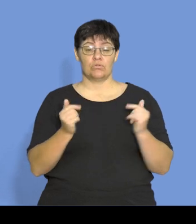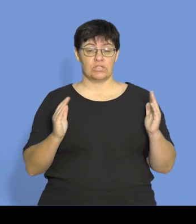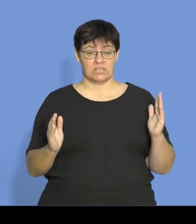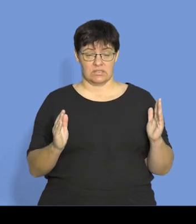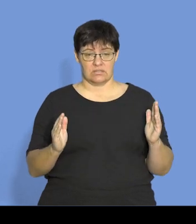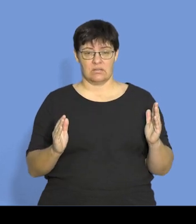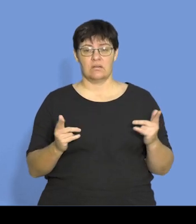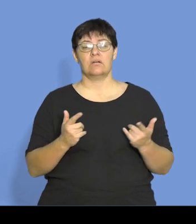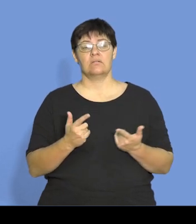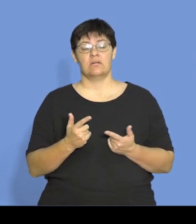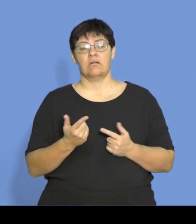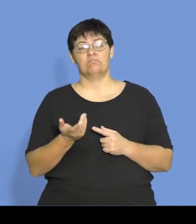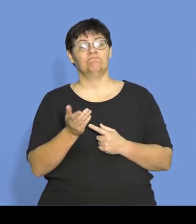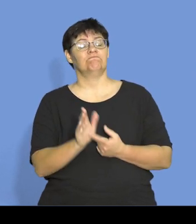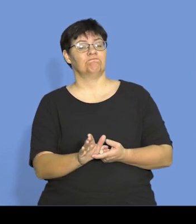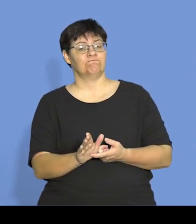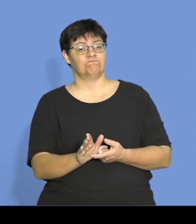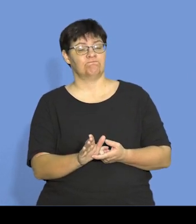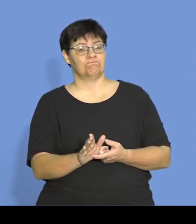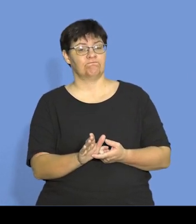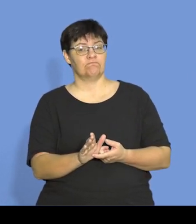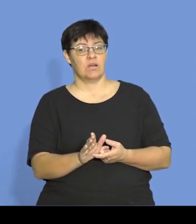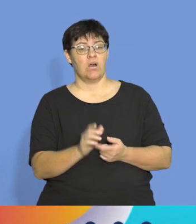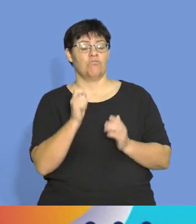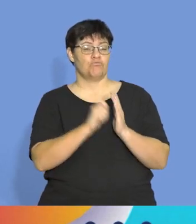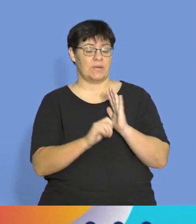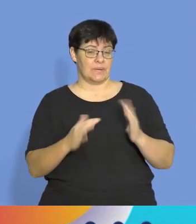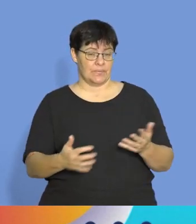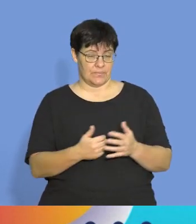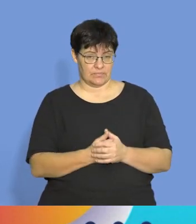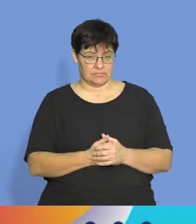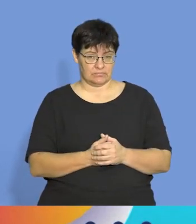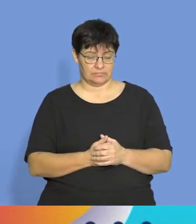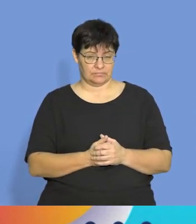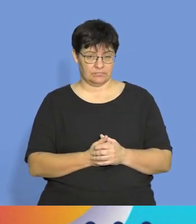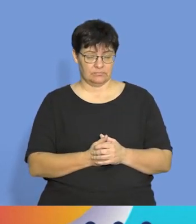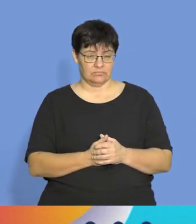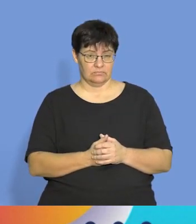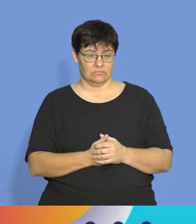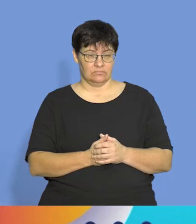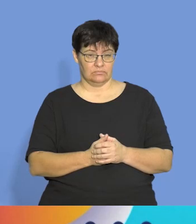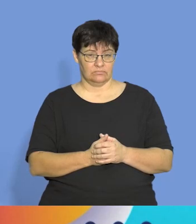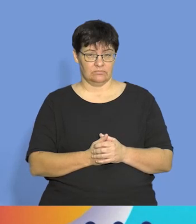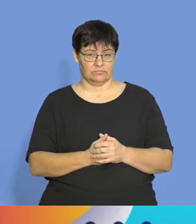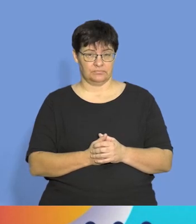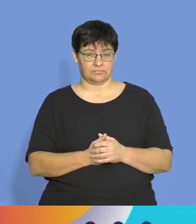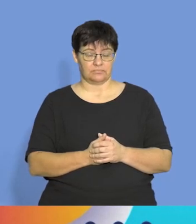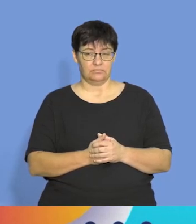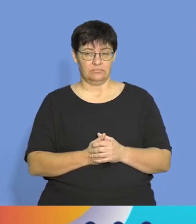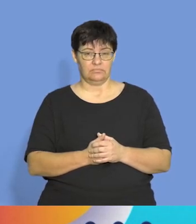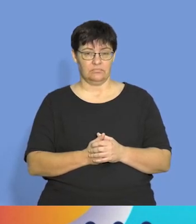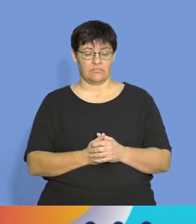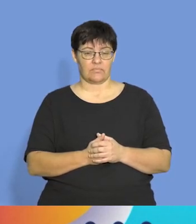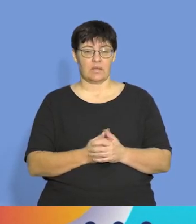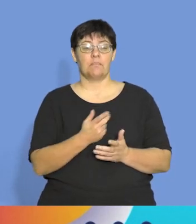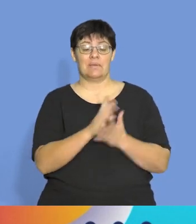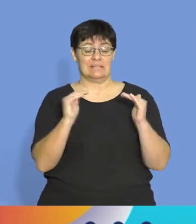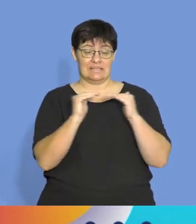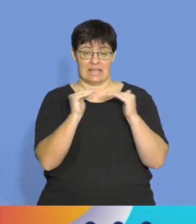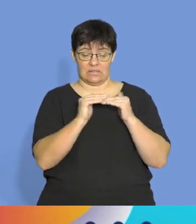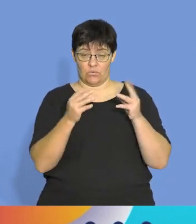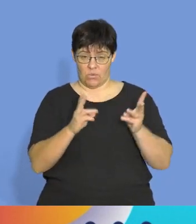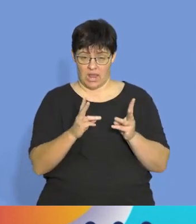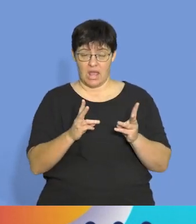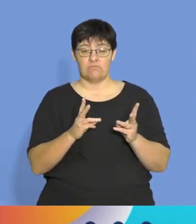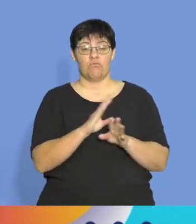I write it down as a solution, will then be that's how I will then write it down. So firstly, always make sure